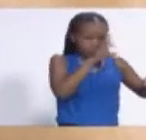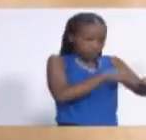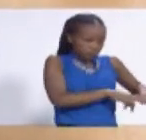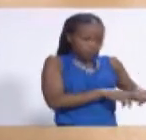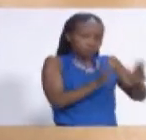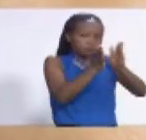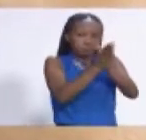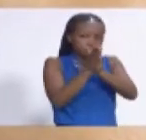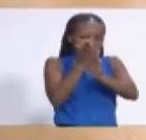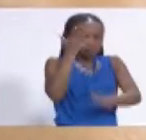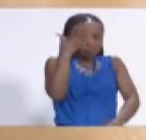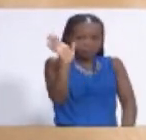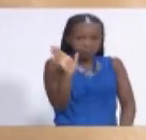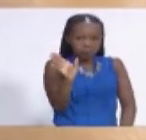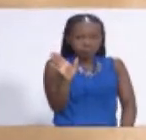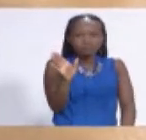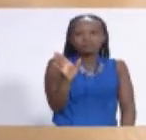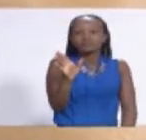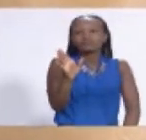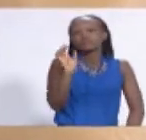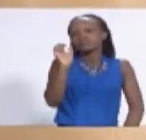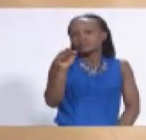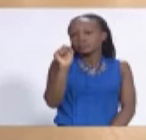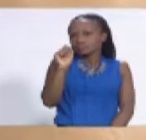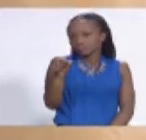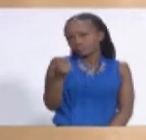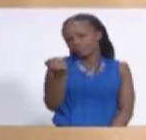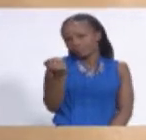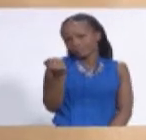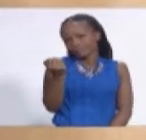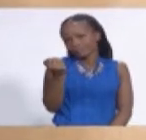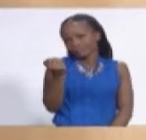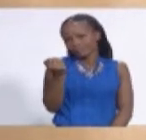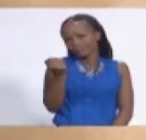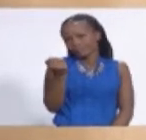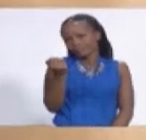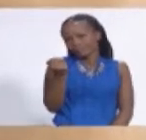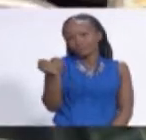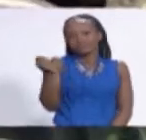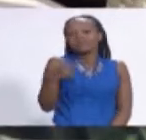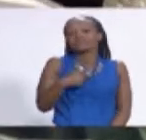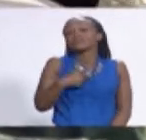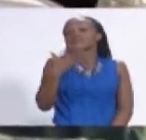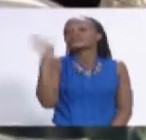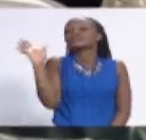kaa na yeye. Na huenda naweza kuwa hata already niko nayo.